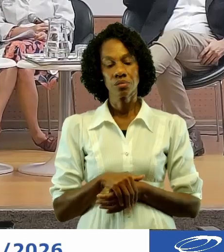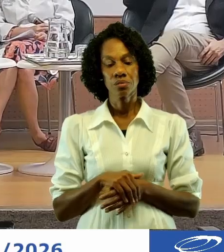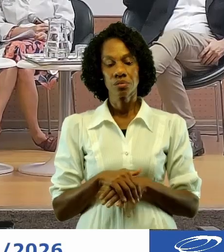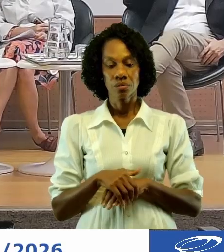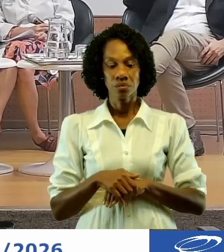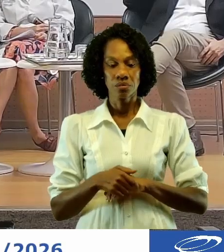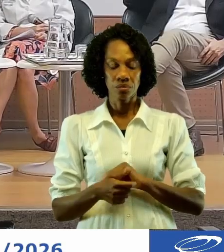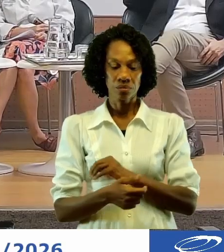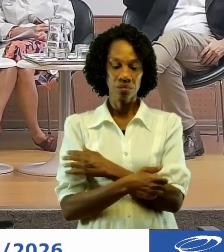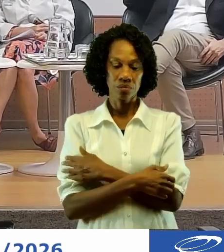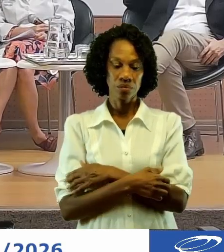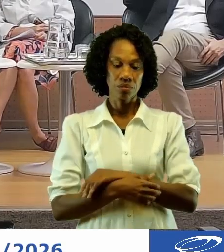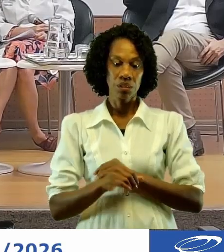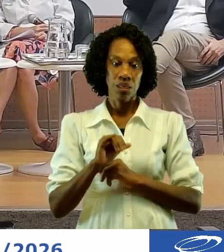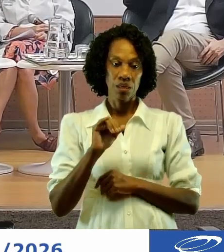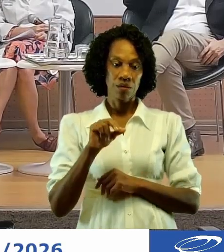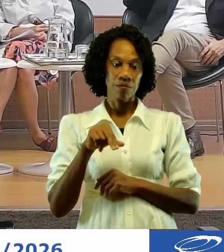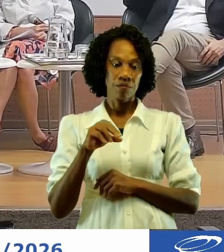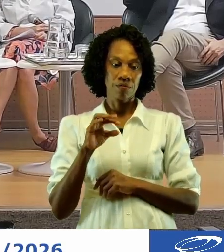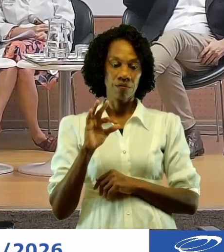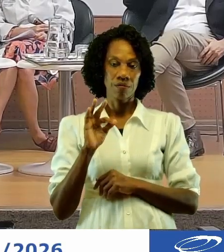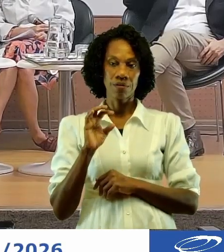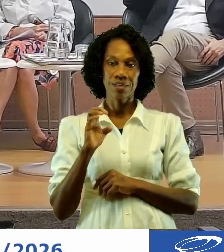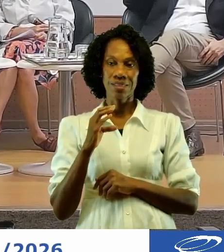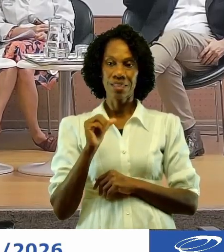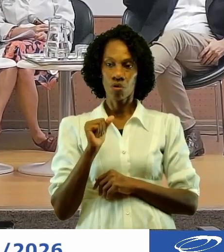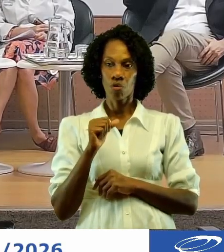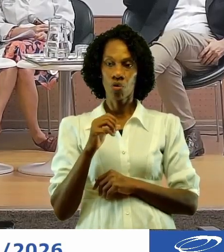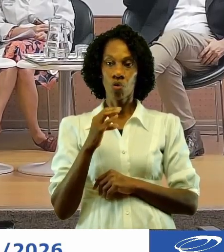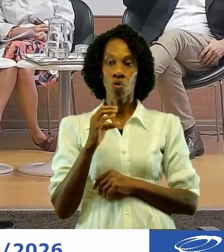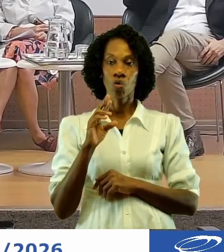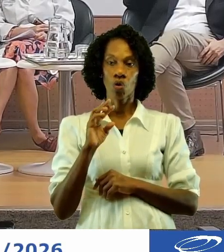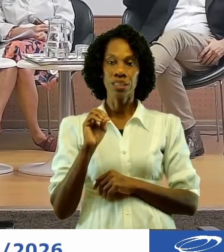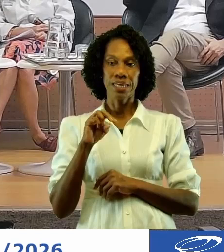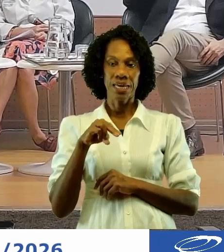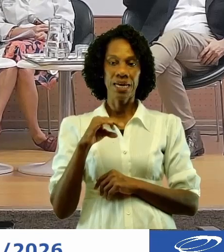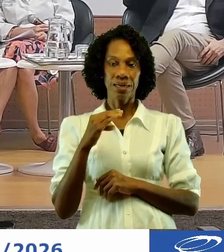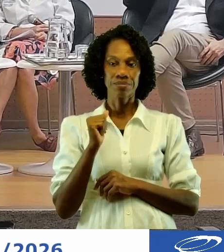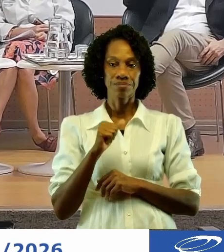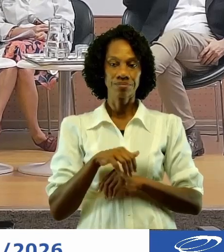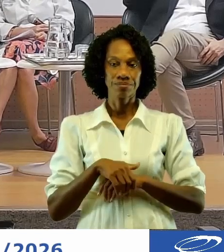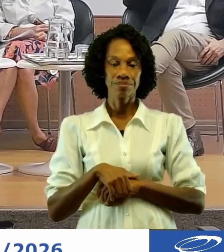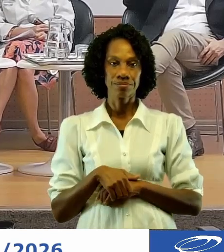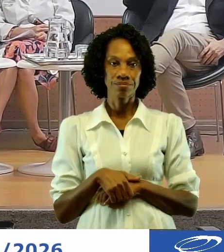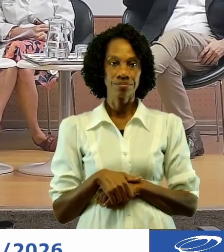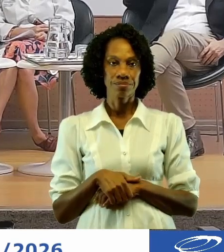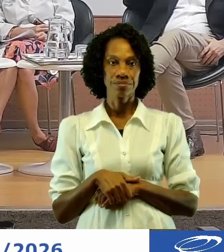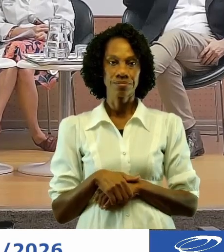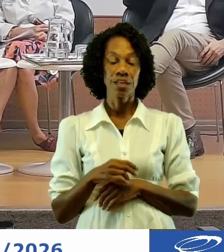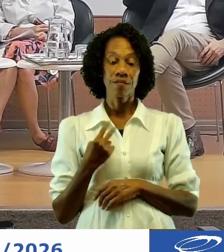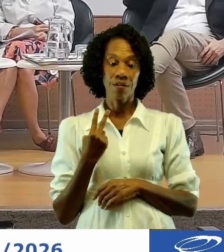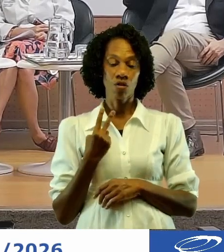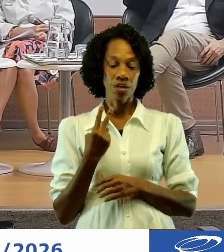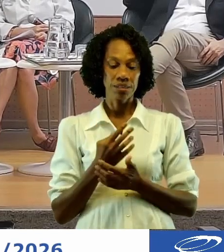in the chronic cases, Dr. Mauro said that he finds value in pursuing